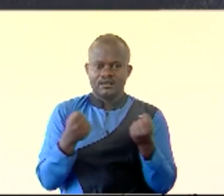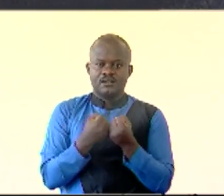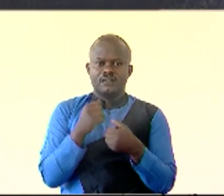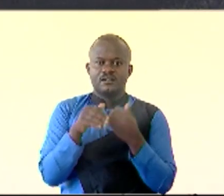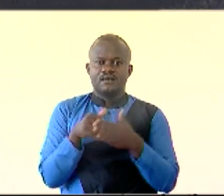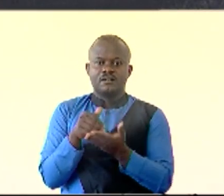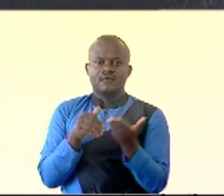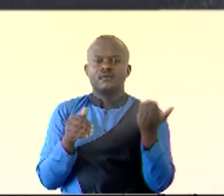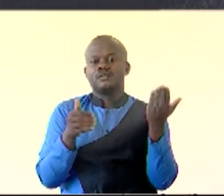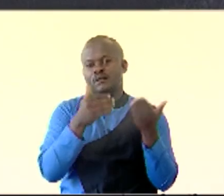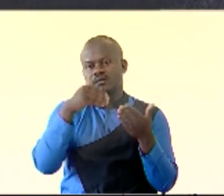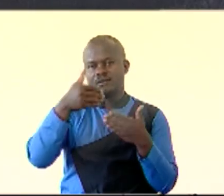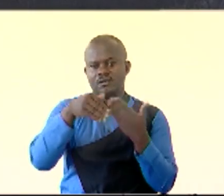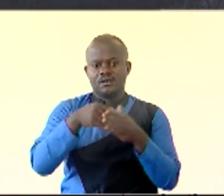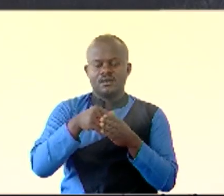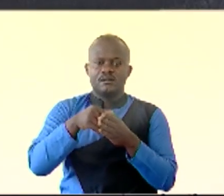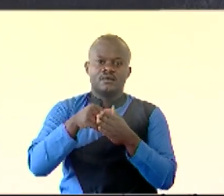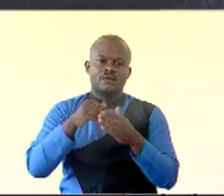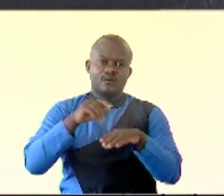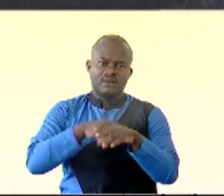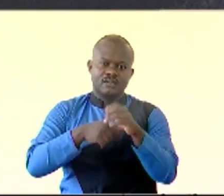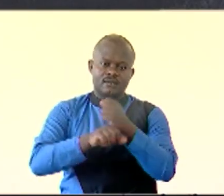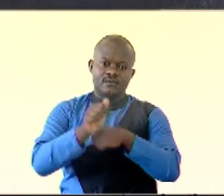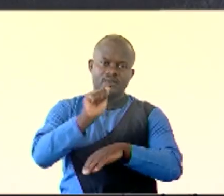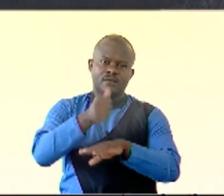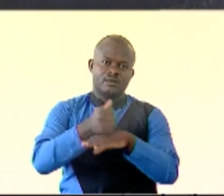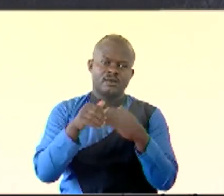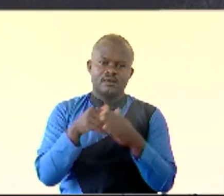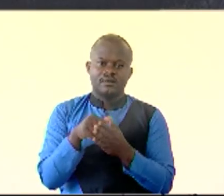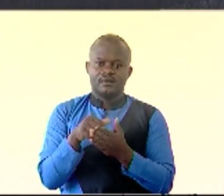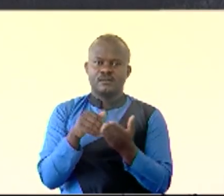system. That's why we are going to bring what we call white blood cells and even